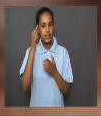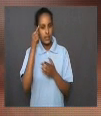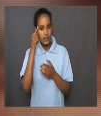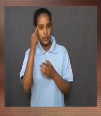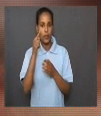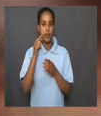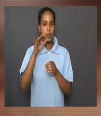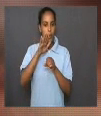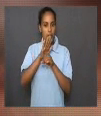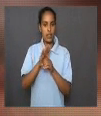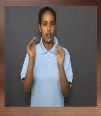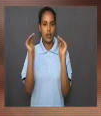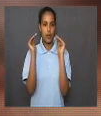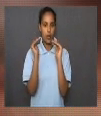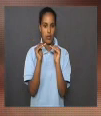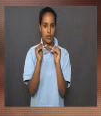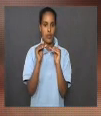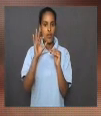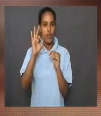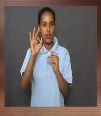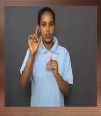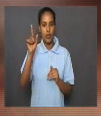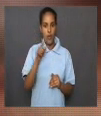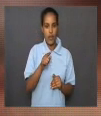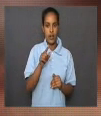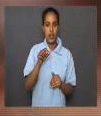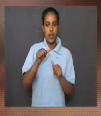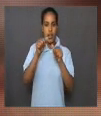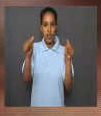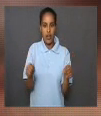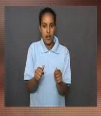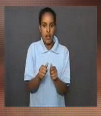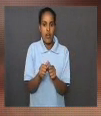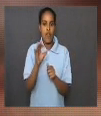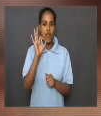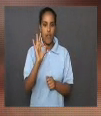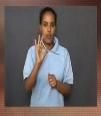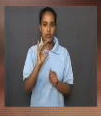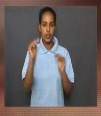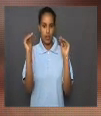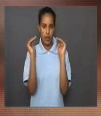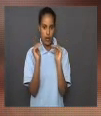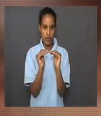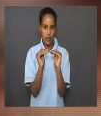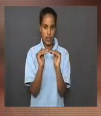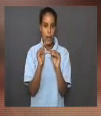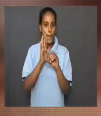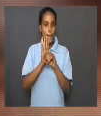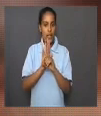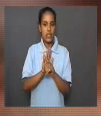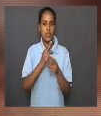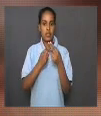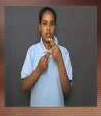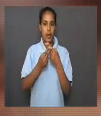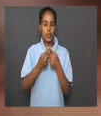pressure is equal to force over area, or force is equal to pressure